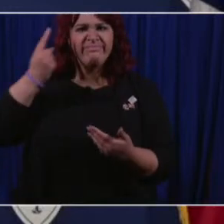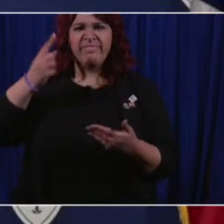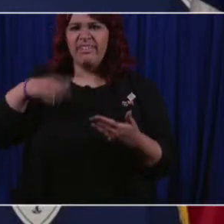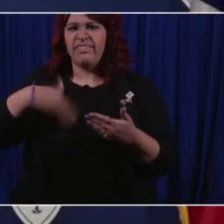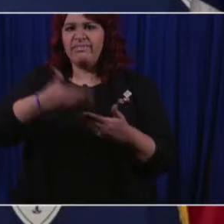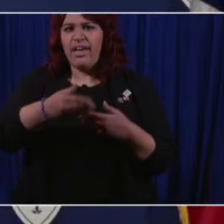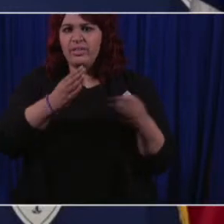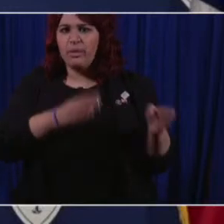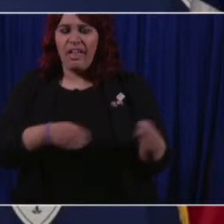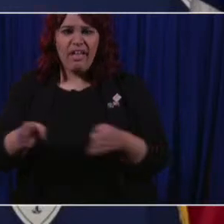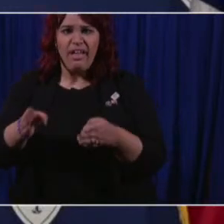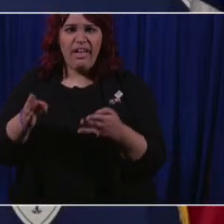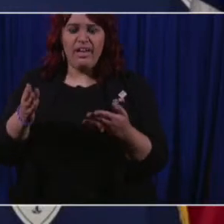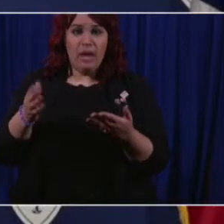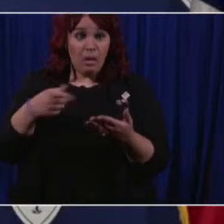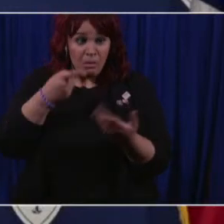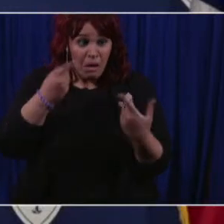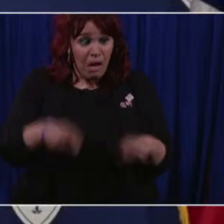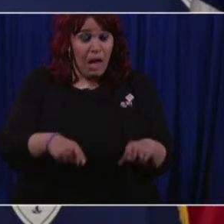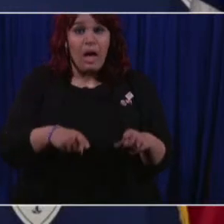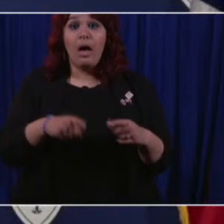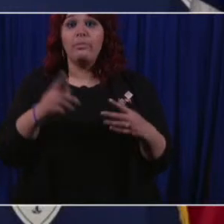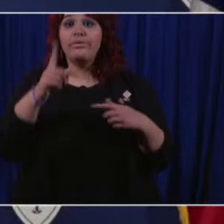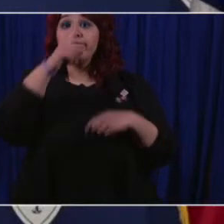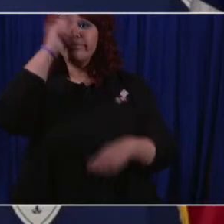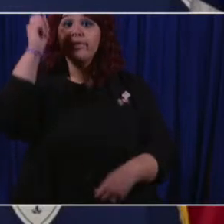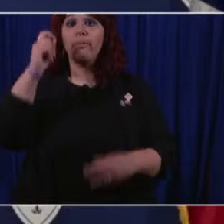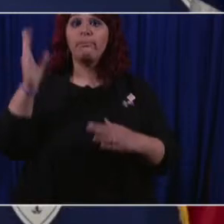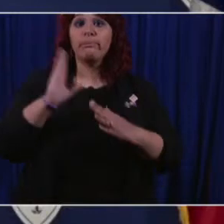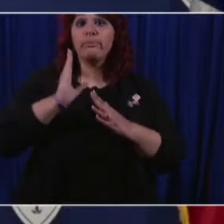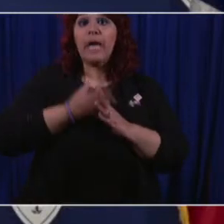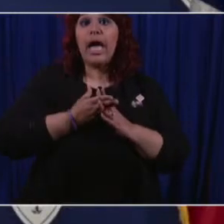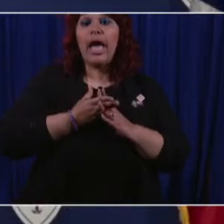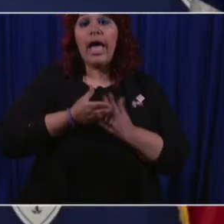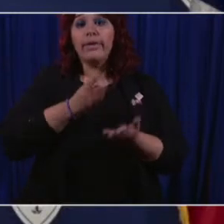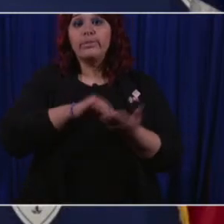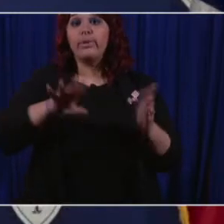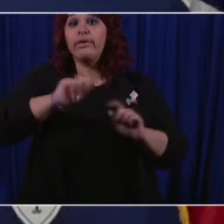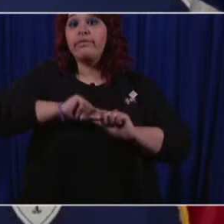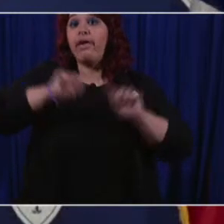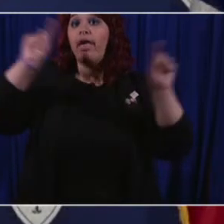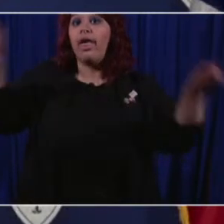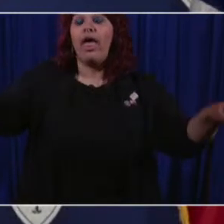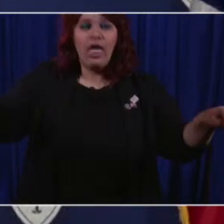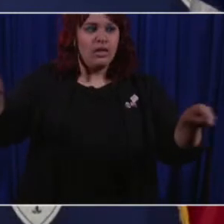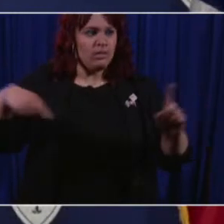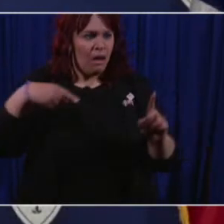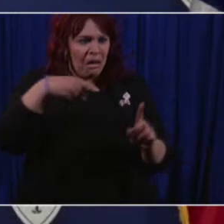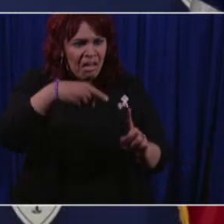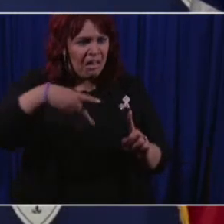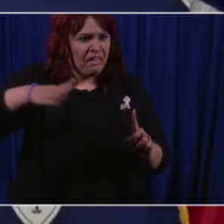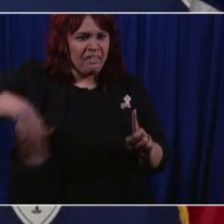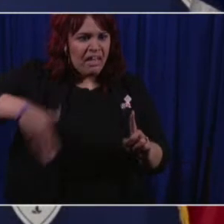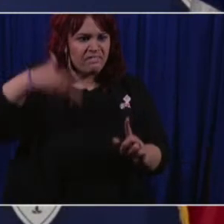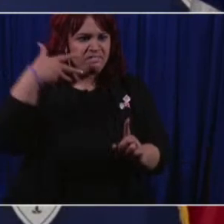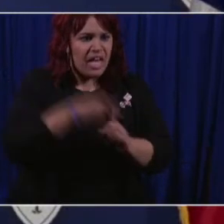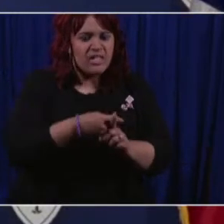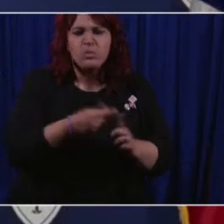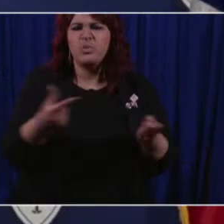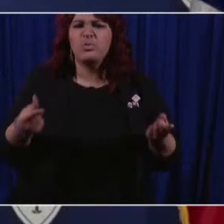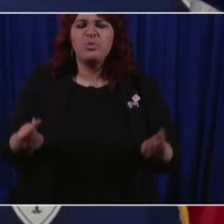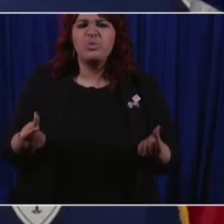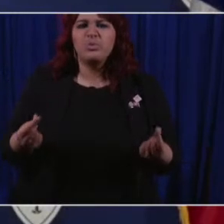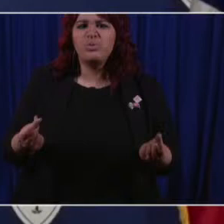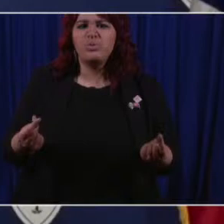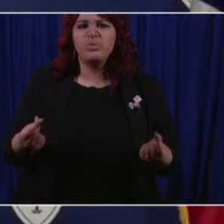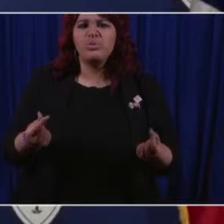students when they go home over summer break, or shift resources across the state to get young people vaccinated? Thanks. Yeah, I think